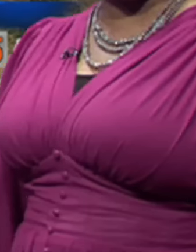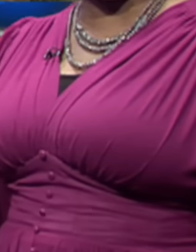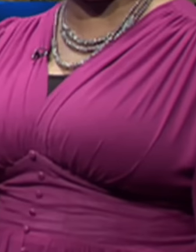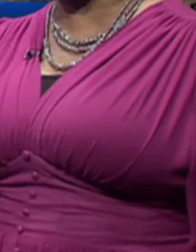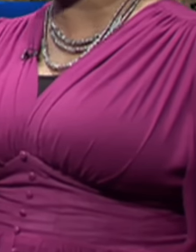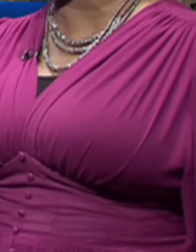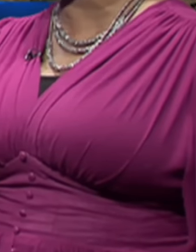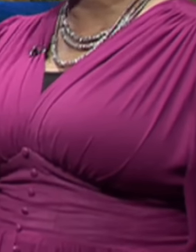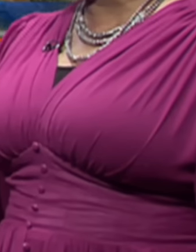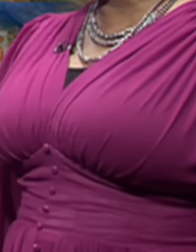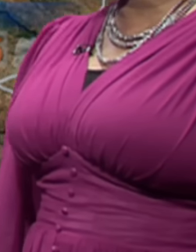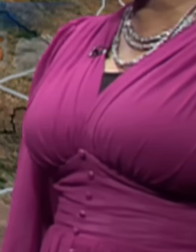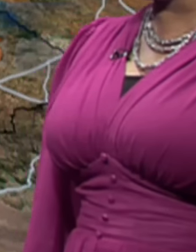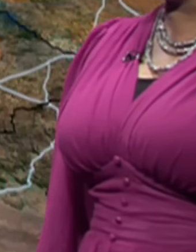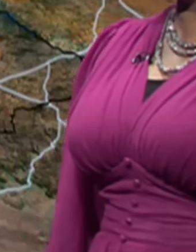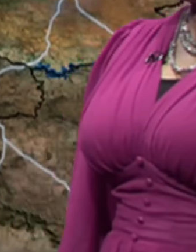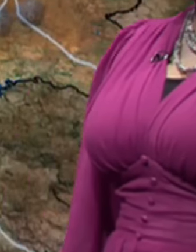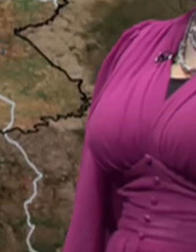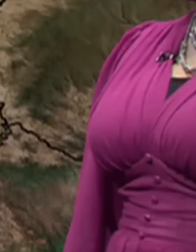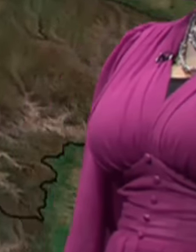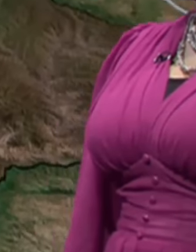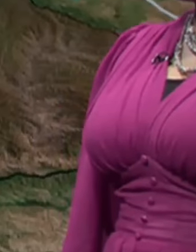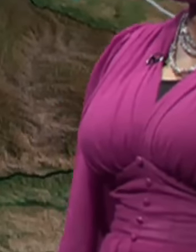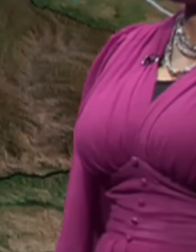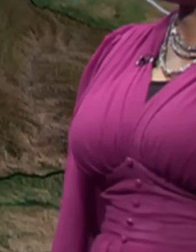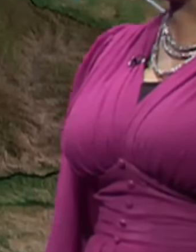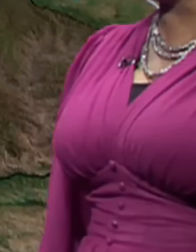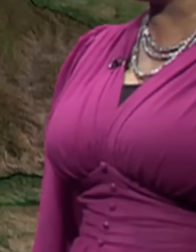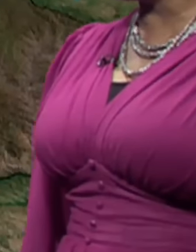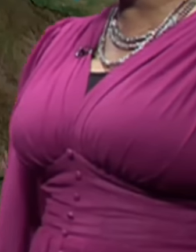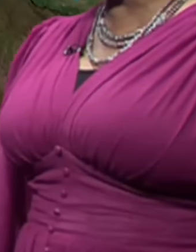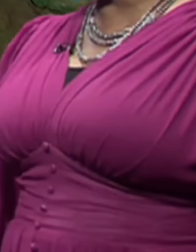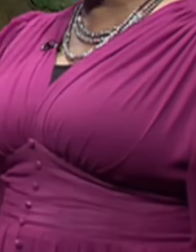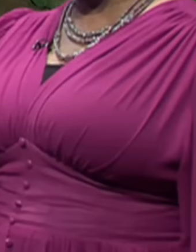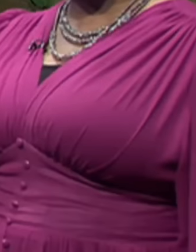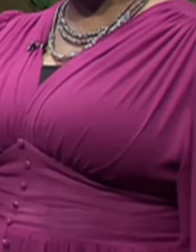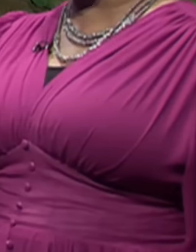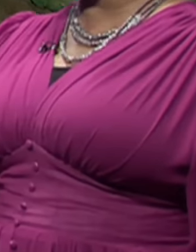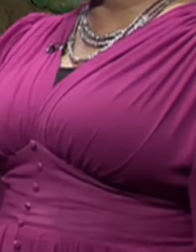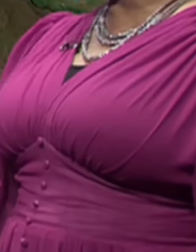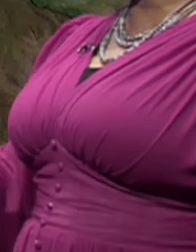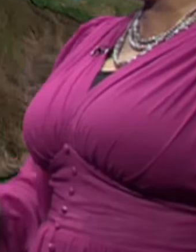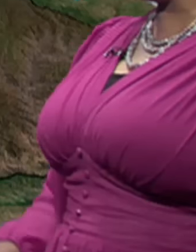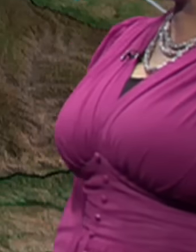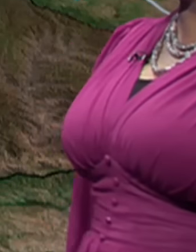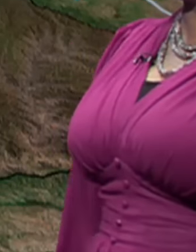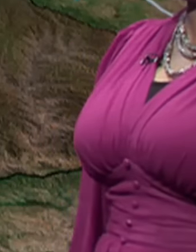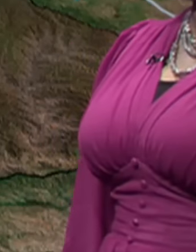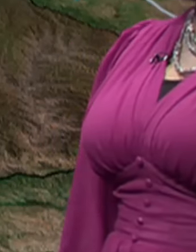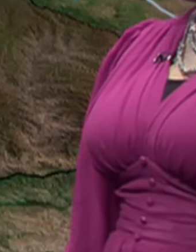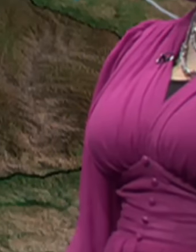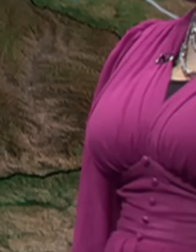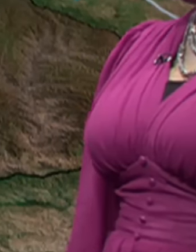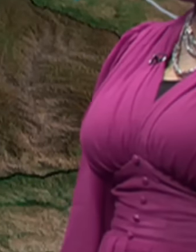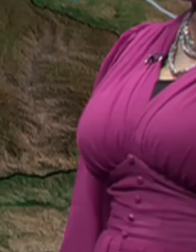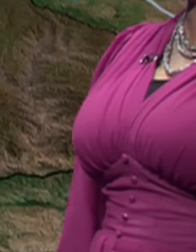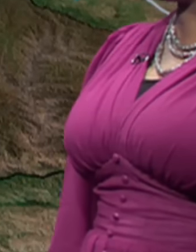fiša ka tše 35 re lebelela jwalo go Freistata go la go sasa go tla be go ne le Mosarasarane Sasolburg go tla be go fiša